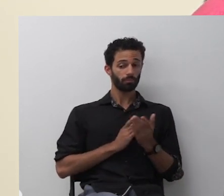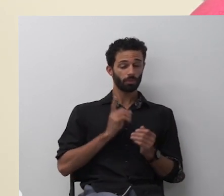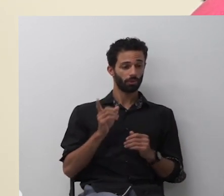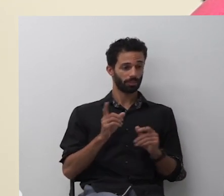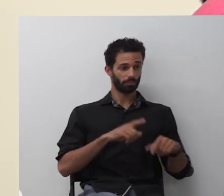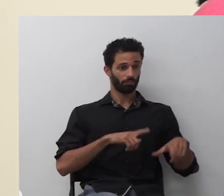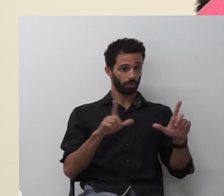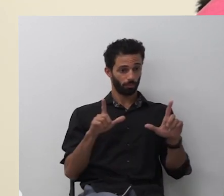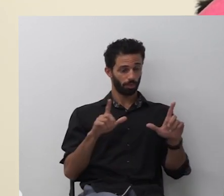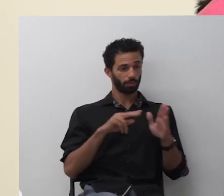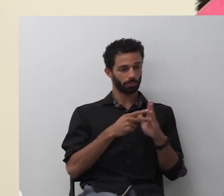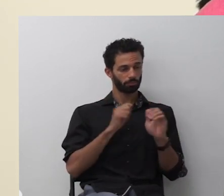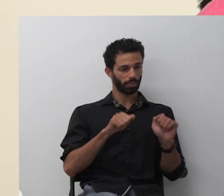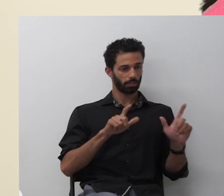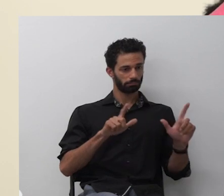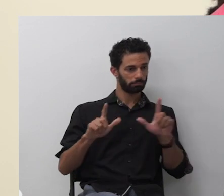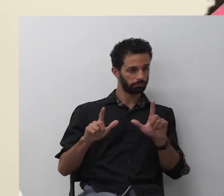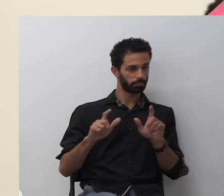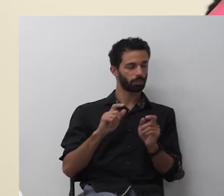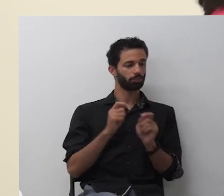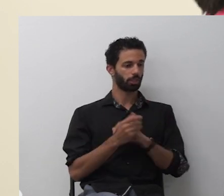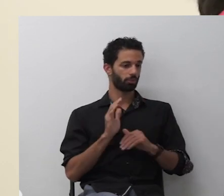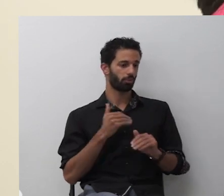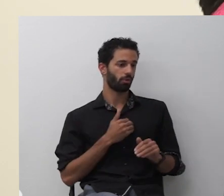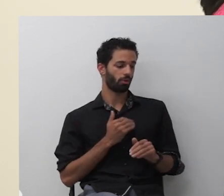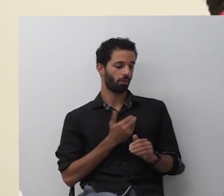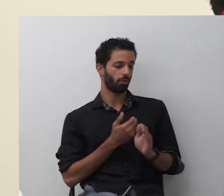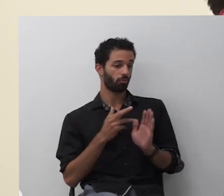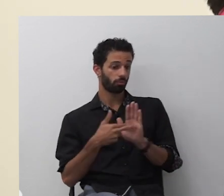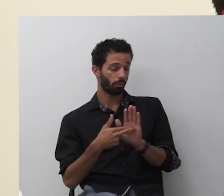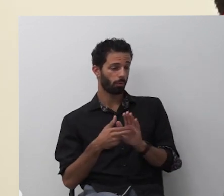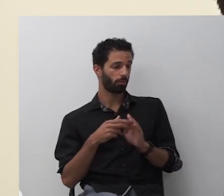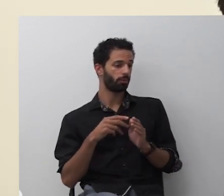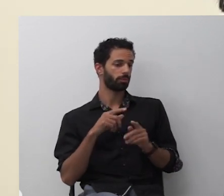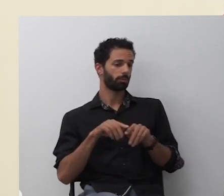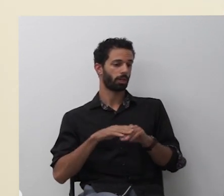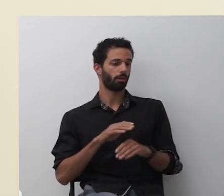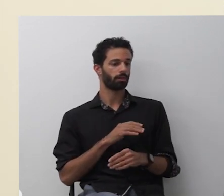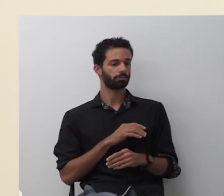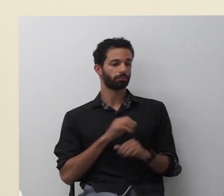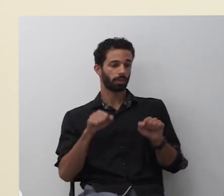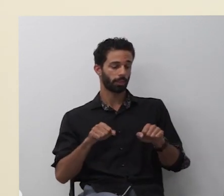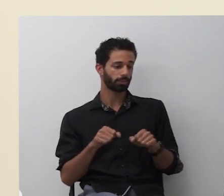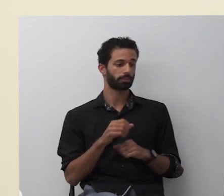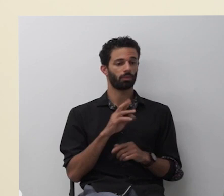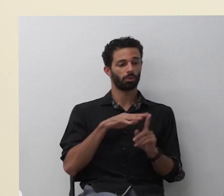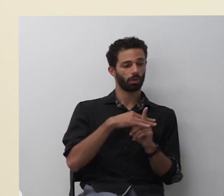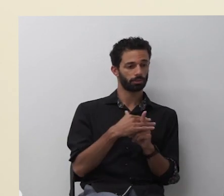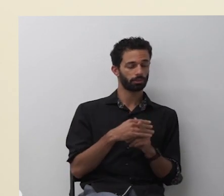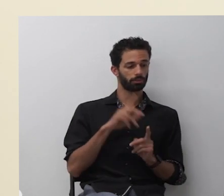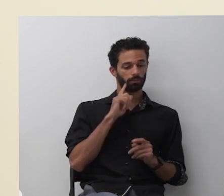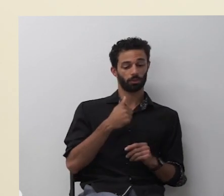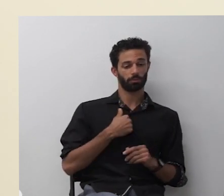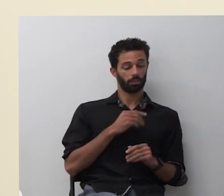our role depending on our capacity and our context. And so for me, I played the role of a